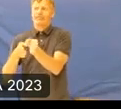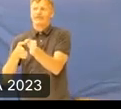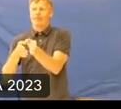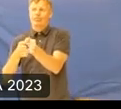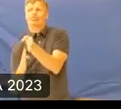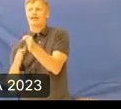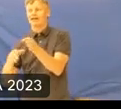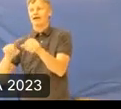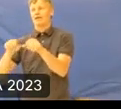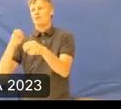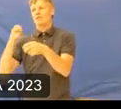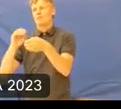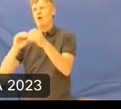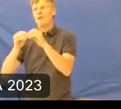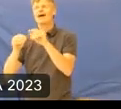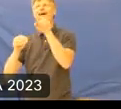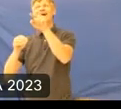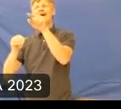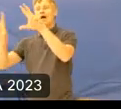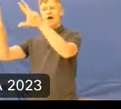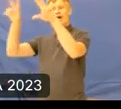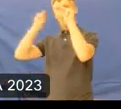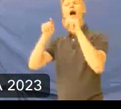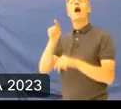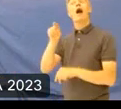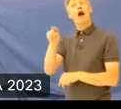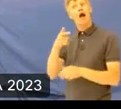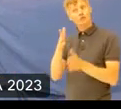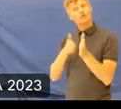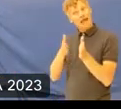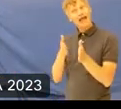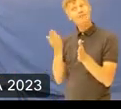And in this sort of way, we can smuggle extra information past.